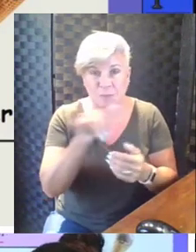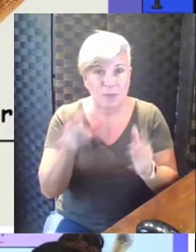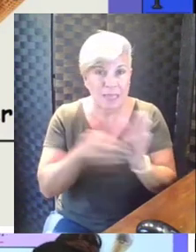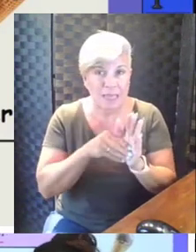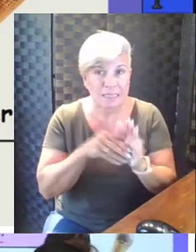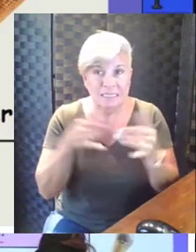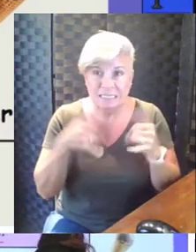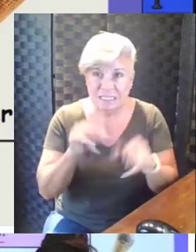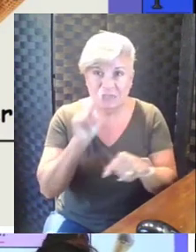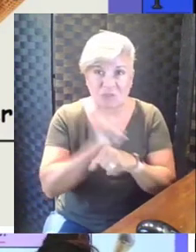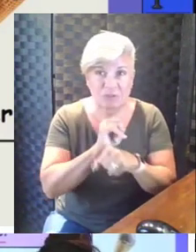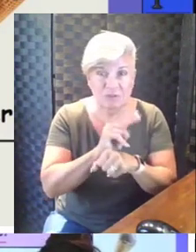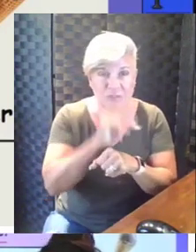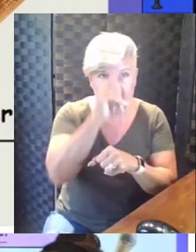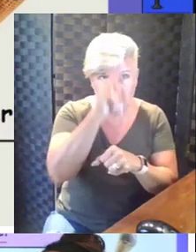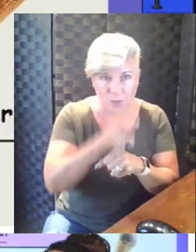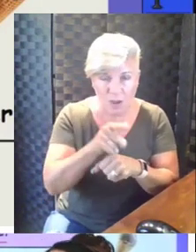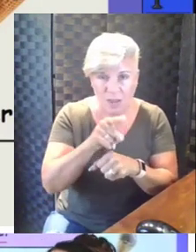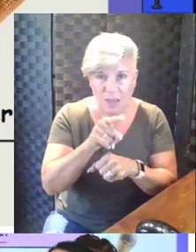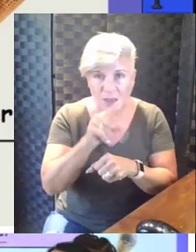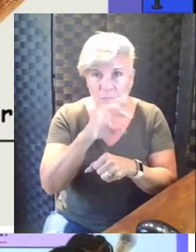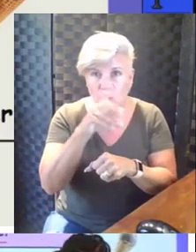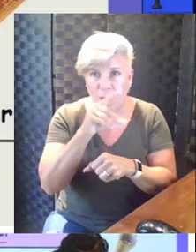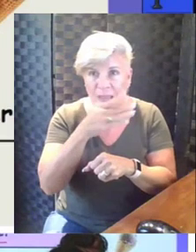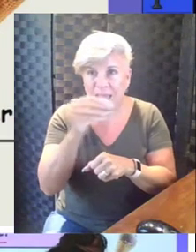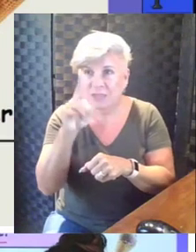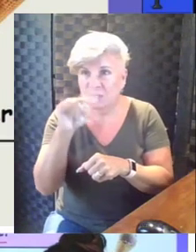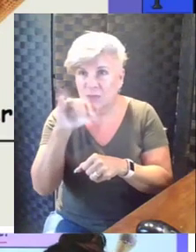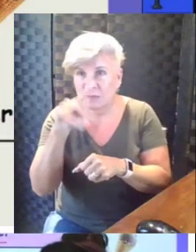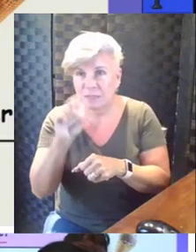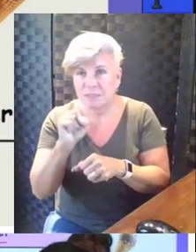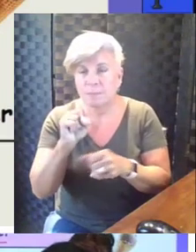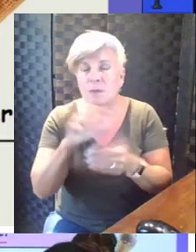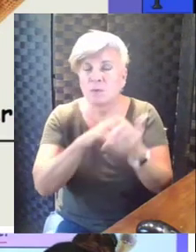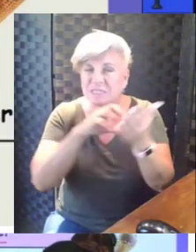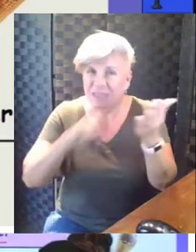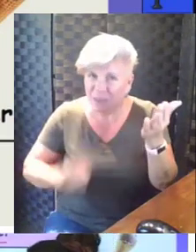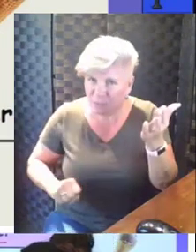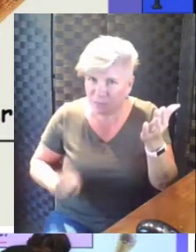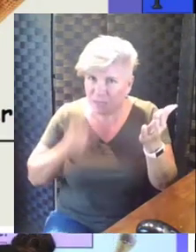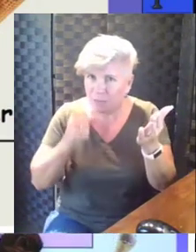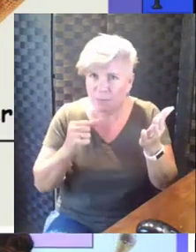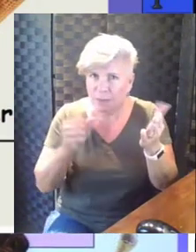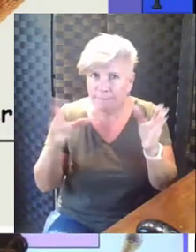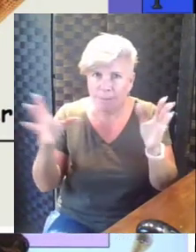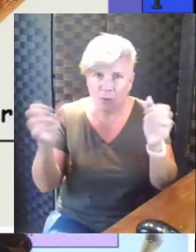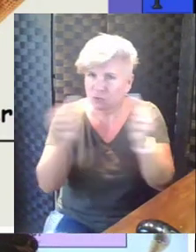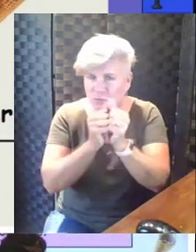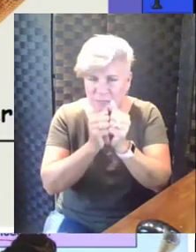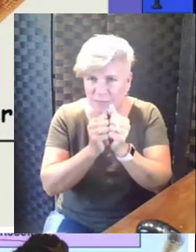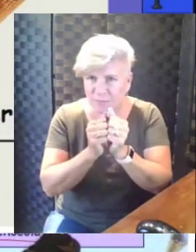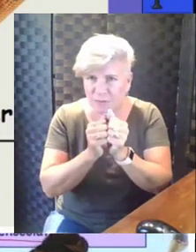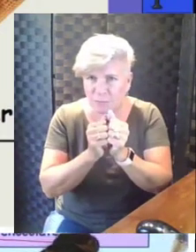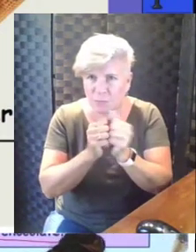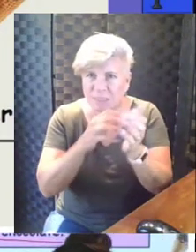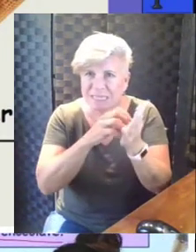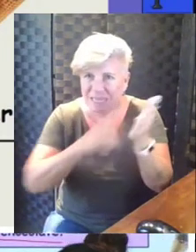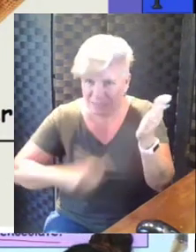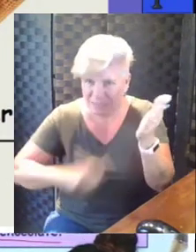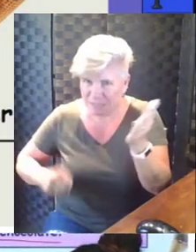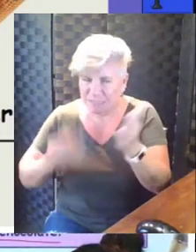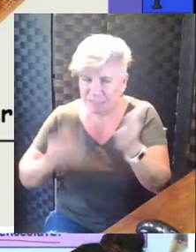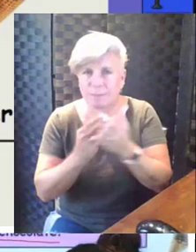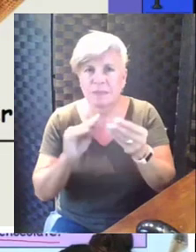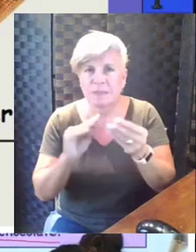We still use the rods and the units, but we're taking away when we subtract. So we won't be putting both of these numbers down. We'll be taking away